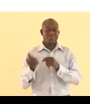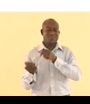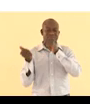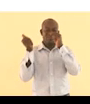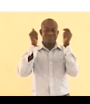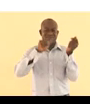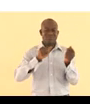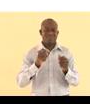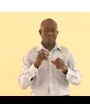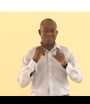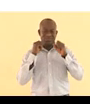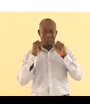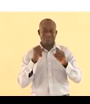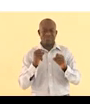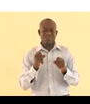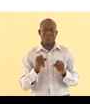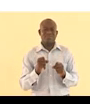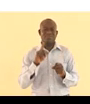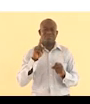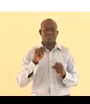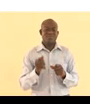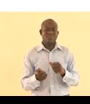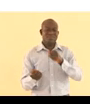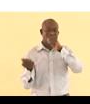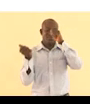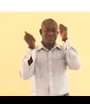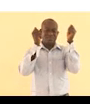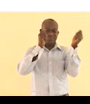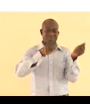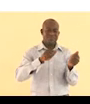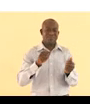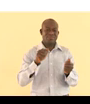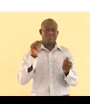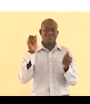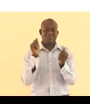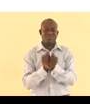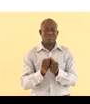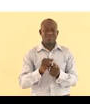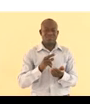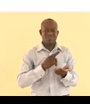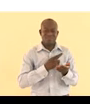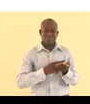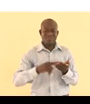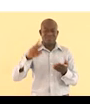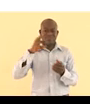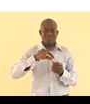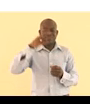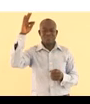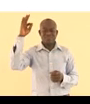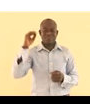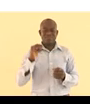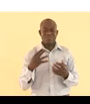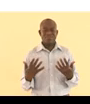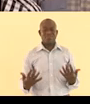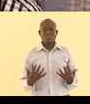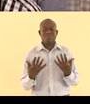Baptist's powerful one who will baptize with the Holy Spirit and fire.